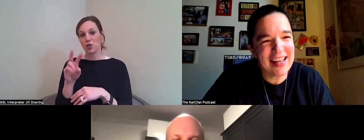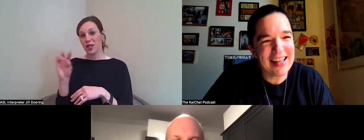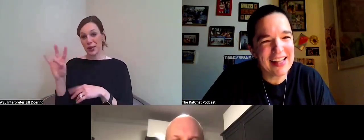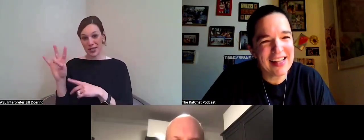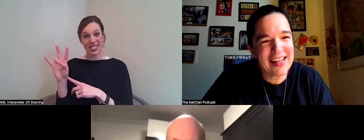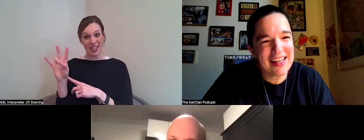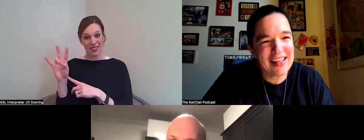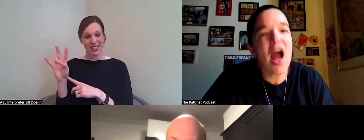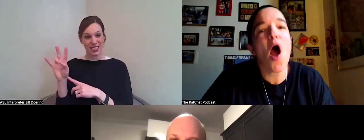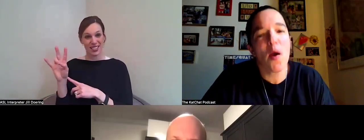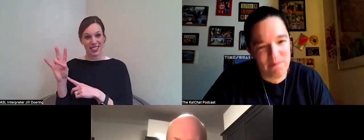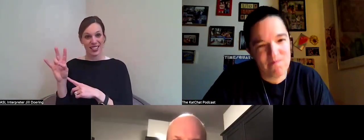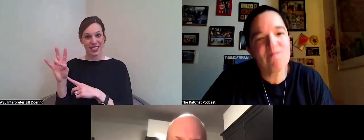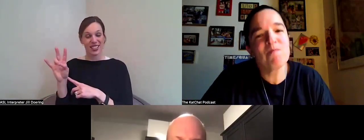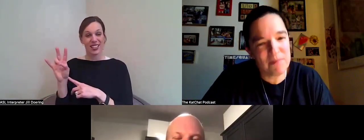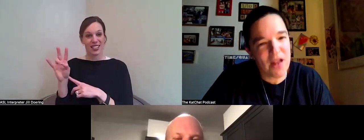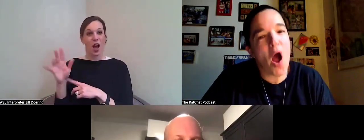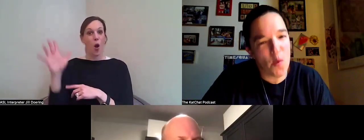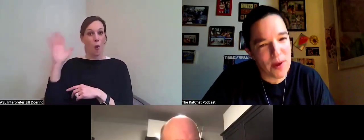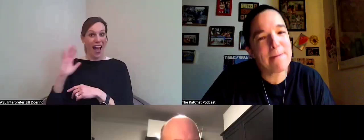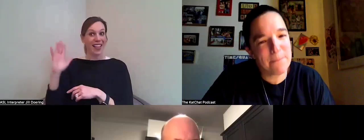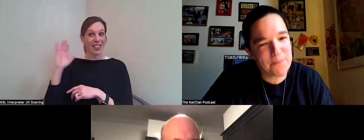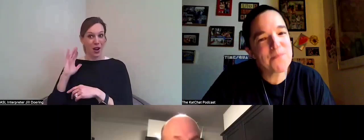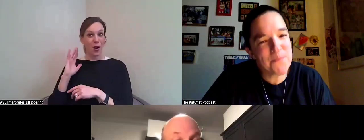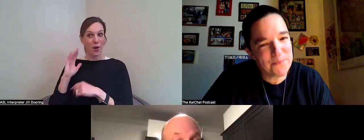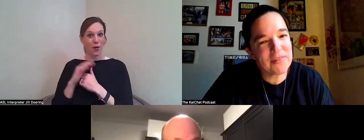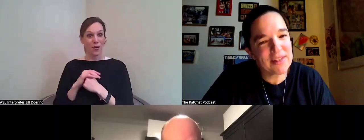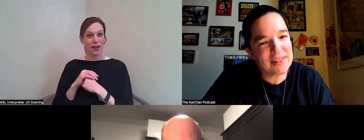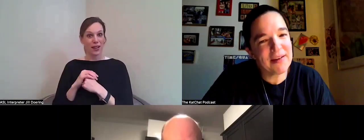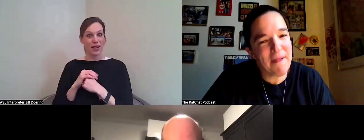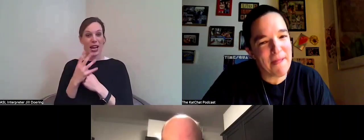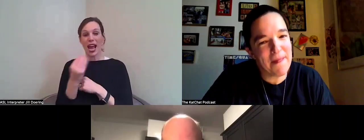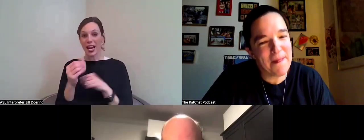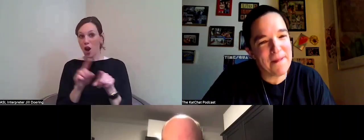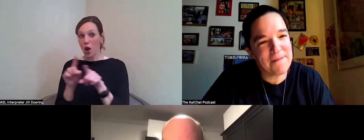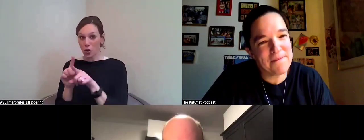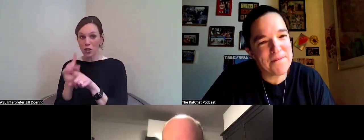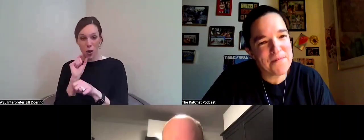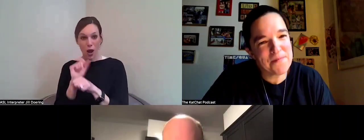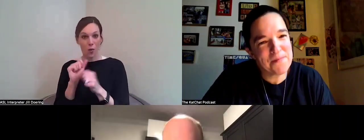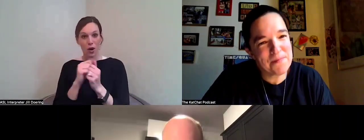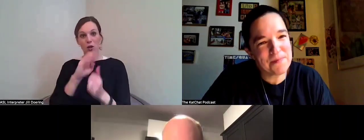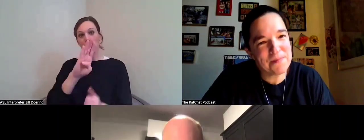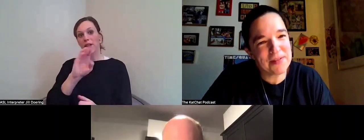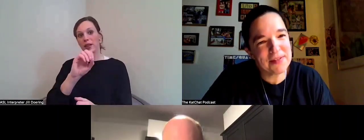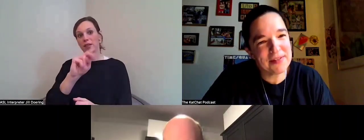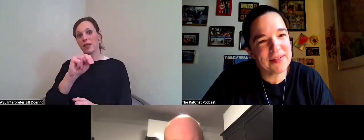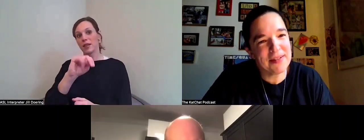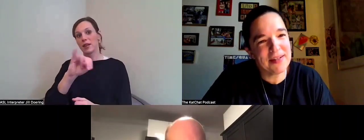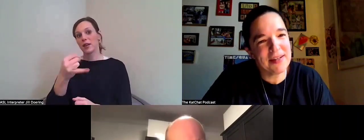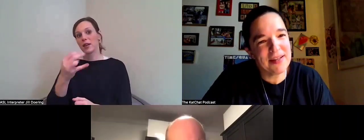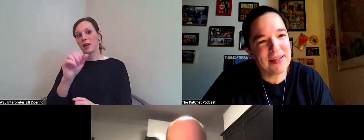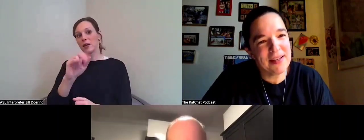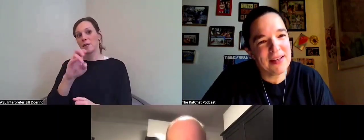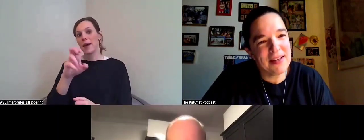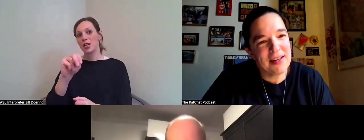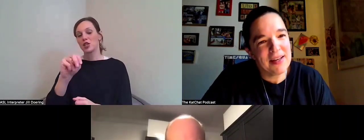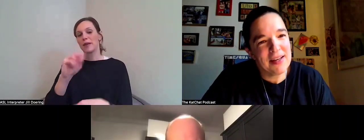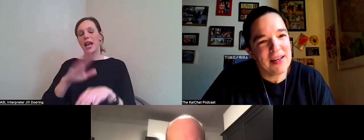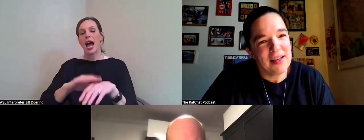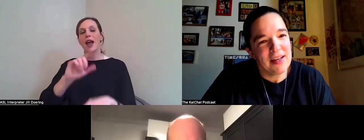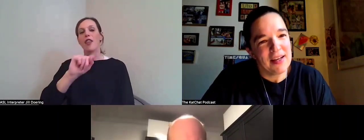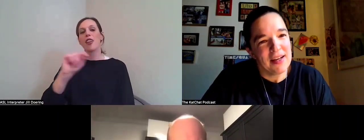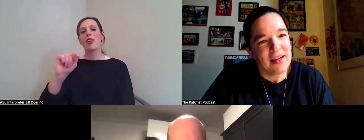2007, so quite a while ago. And I also worked with Benjamin on the Chronicle